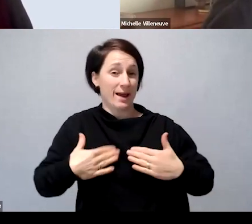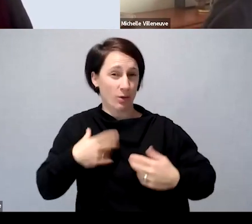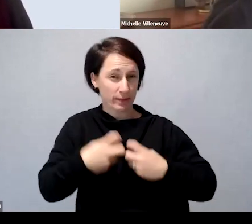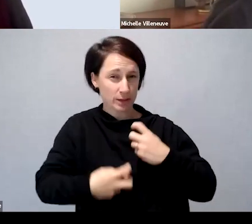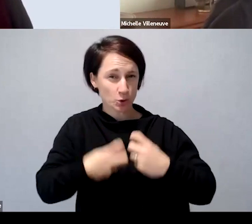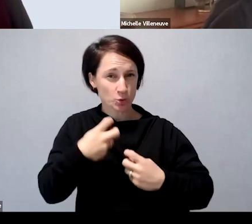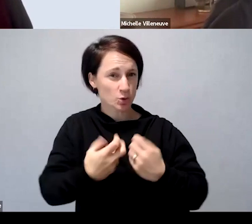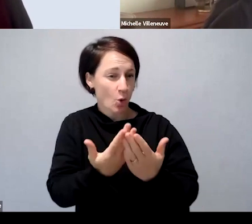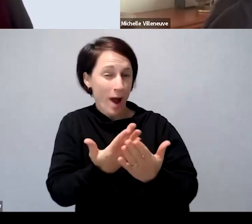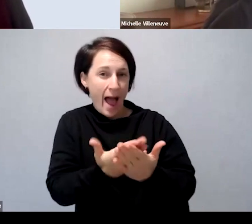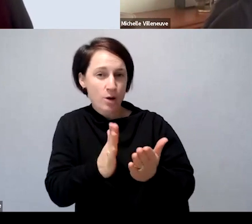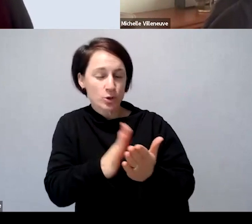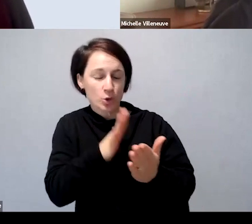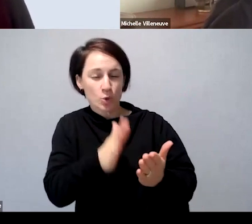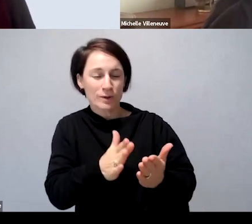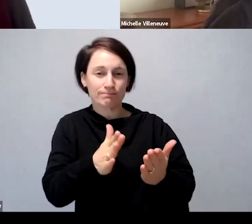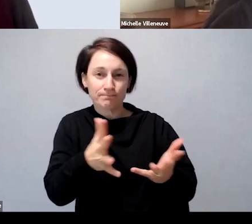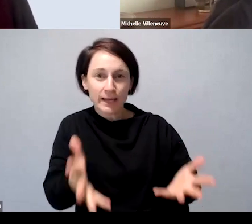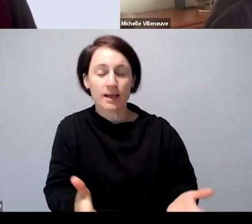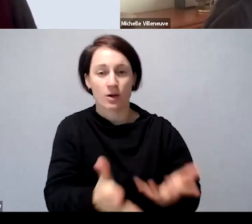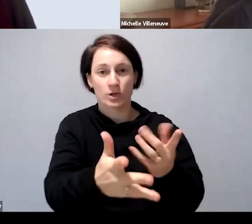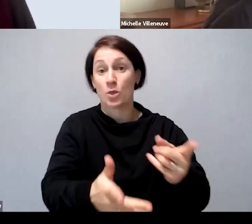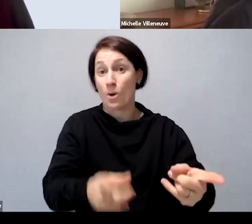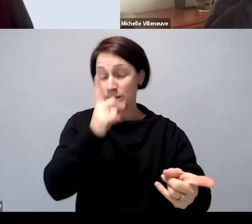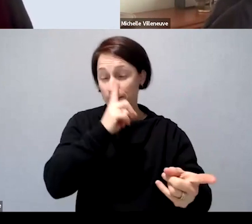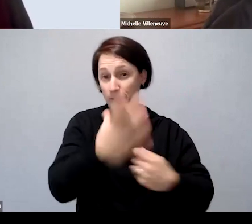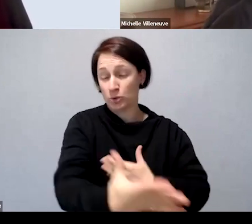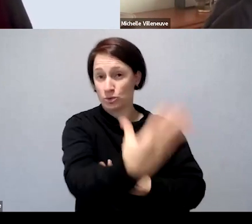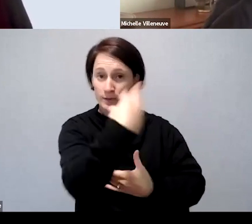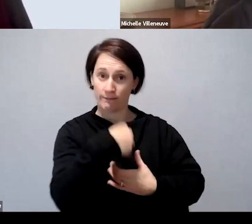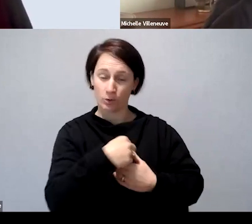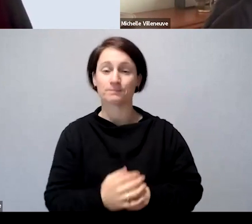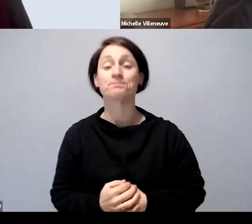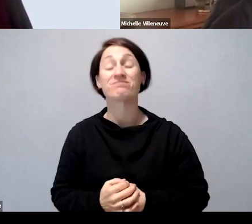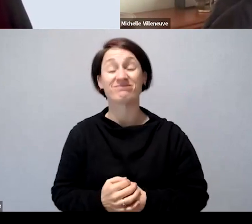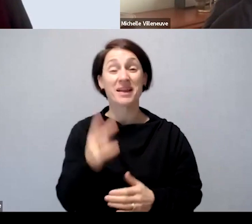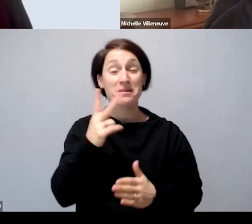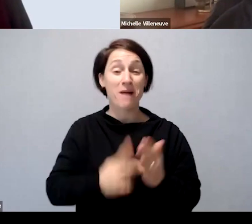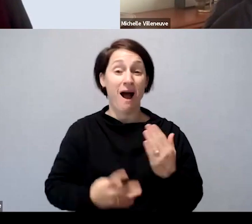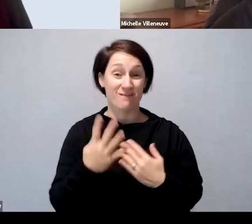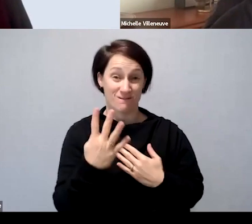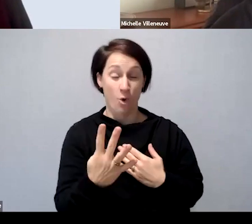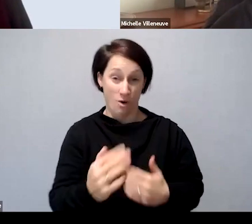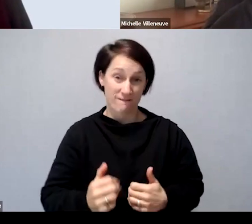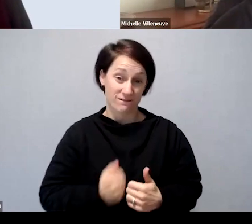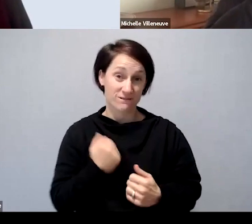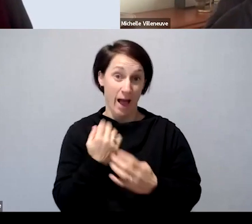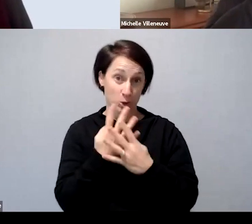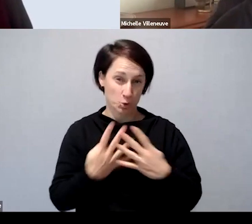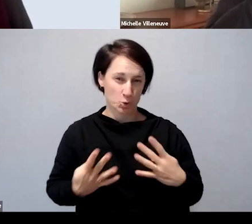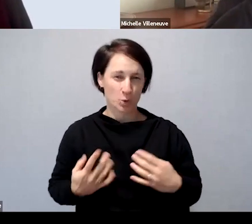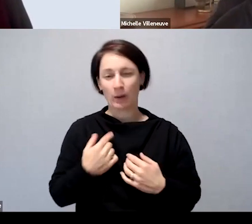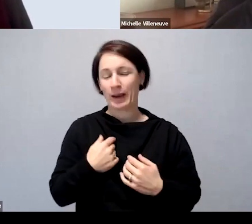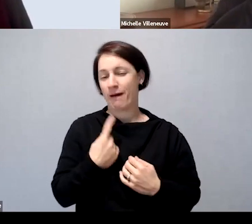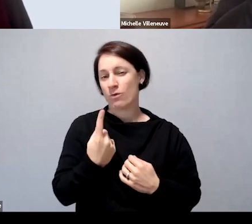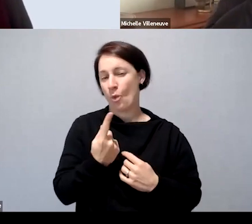Yeah. Any thoughts on that? In fact, in part 4 of the framework and toolkit, you'll notice a simple tweak and change we've